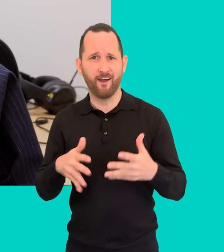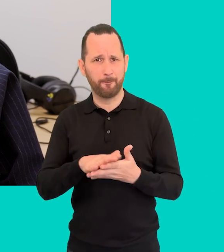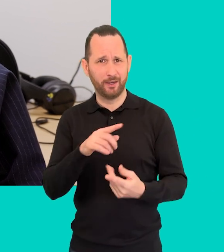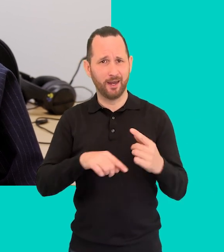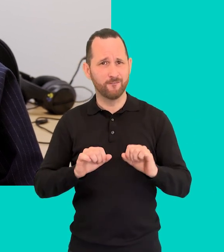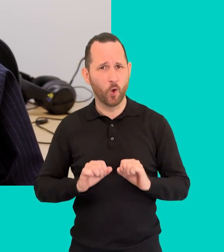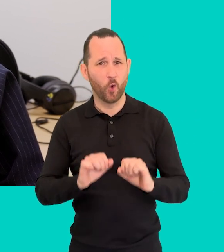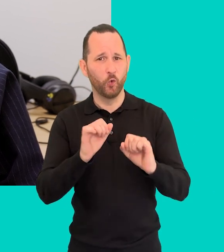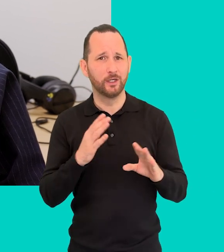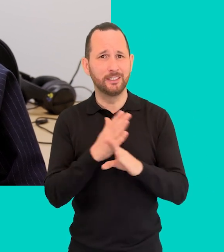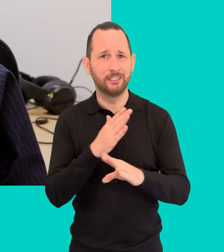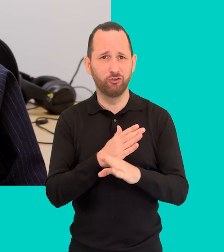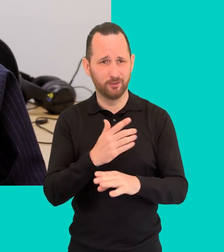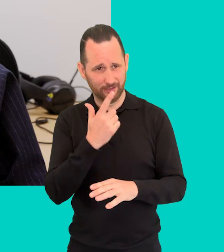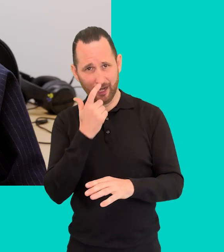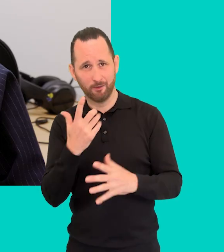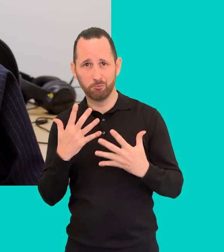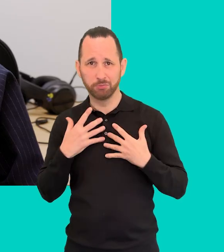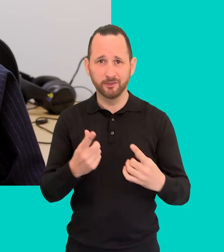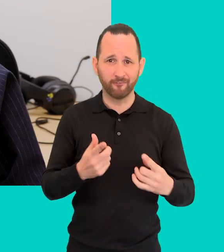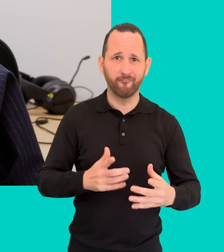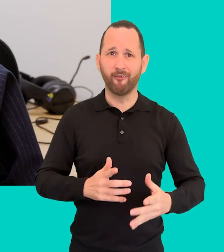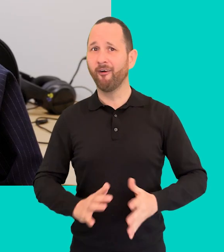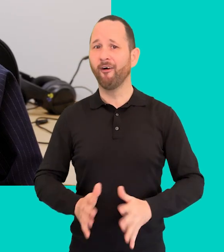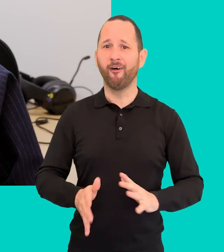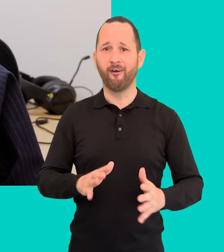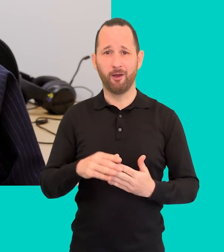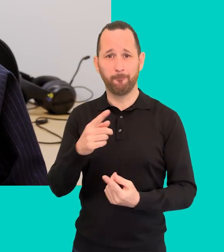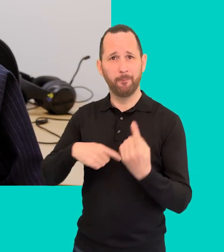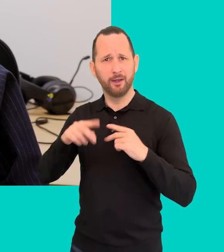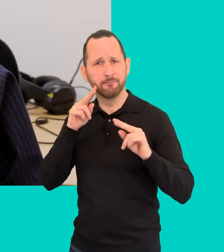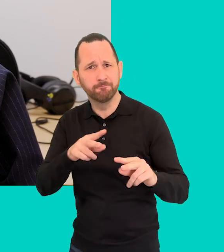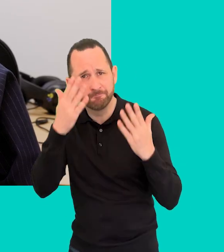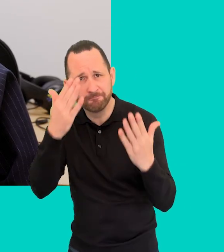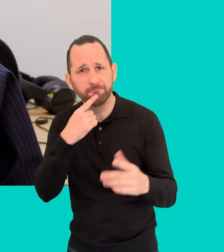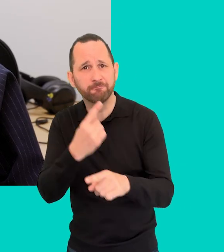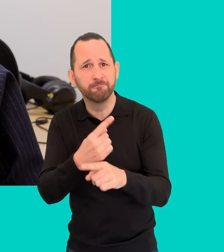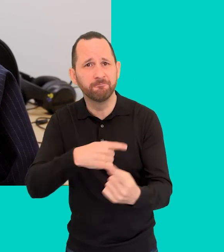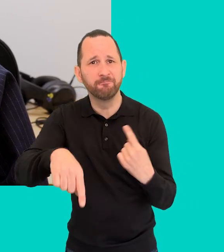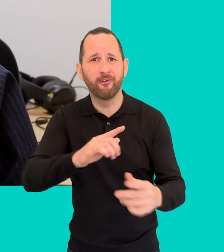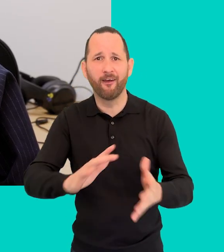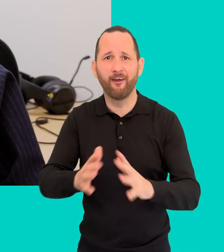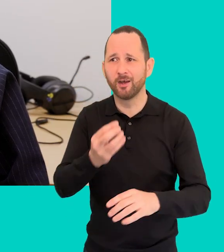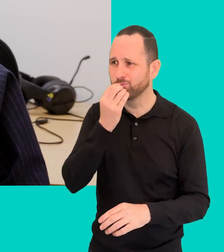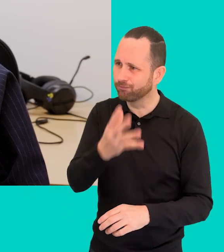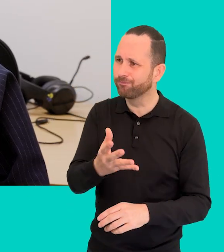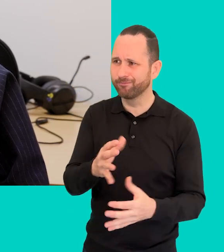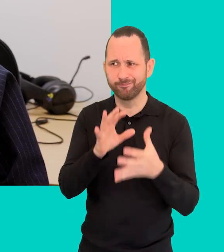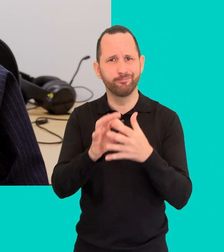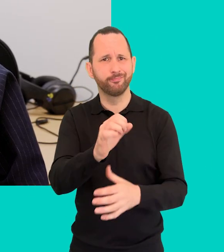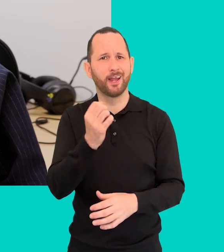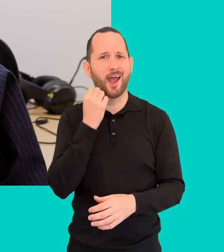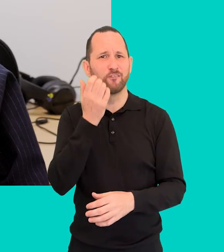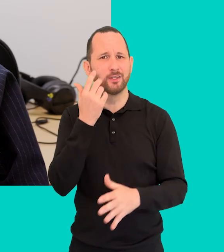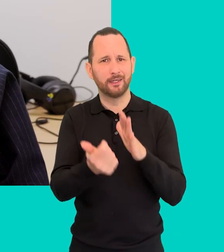communicating with each other. They like to be able to use some of the signs just in their everyday